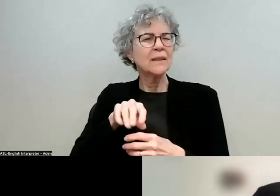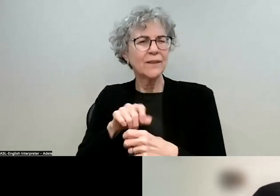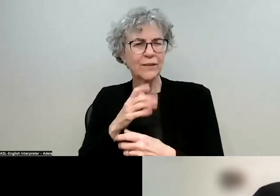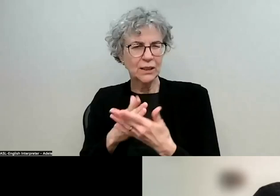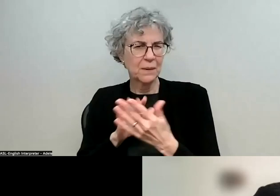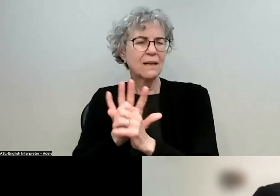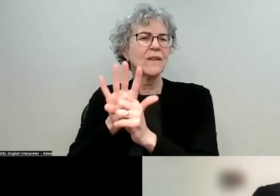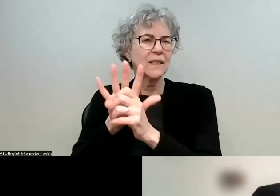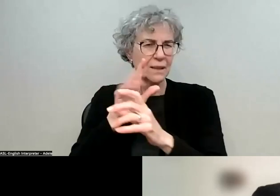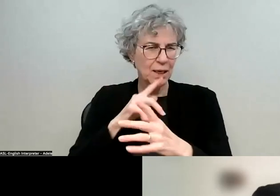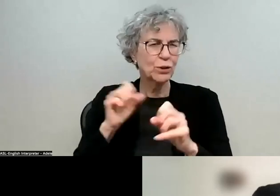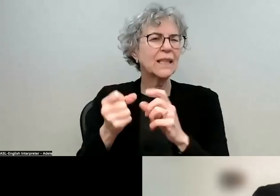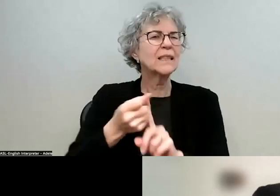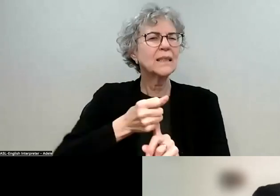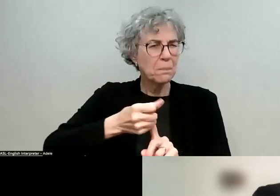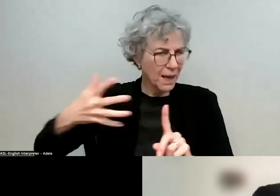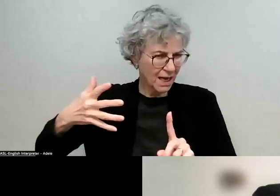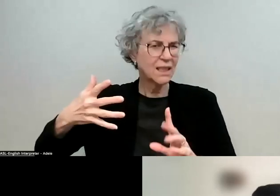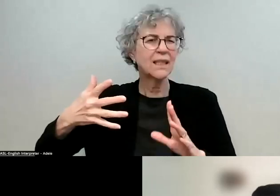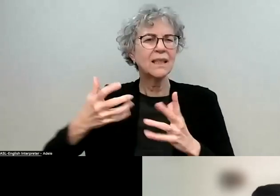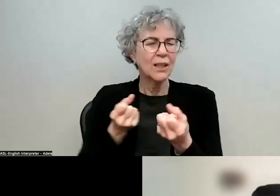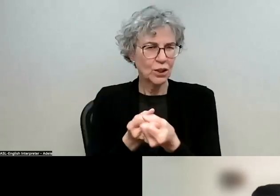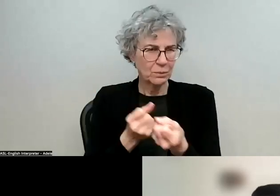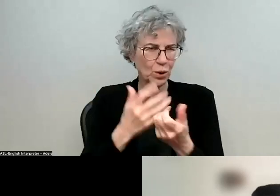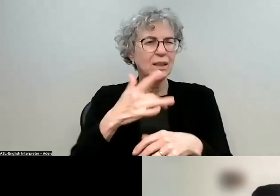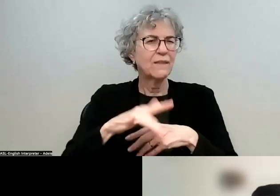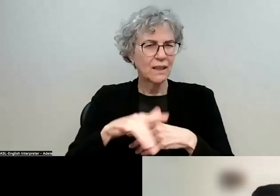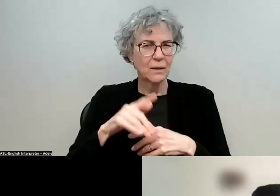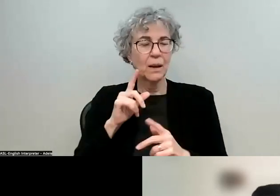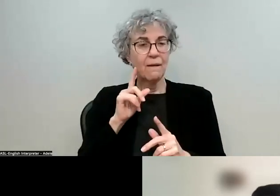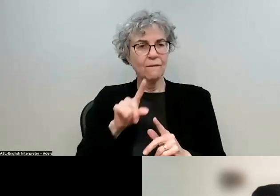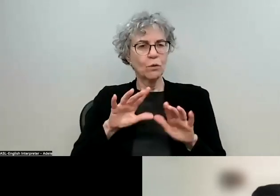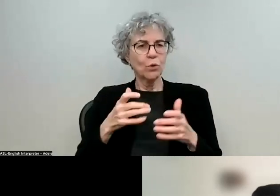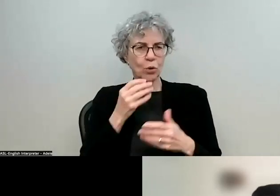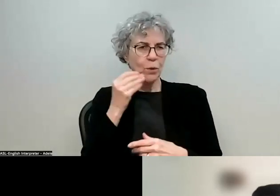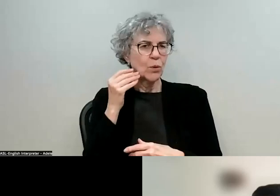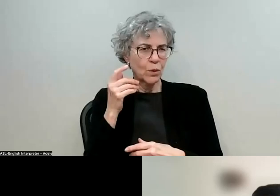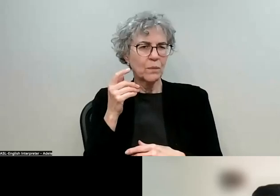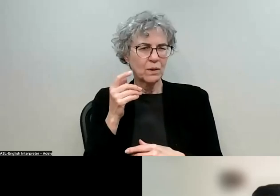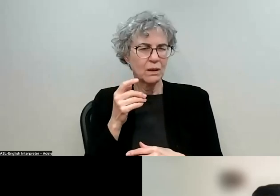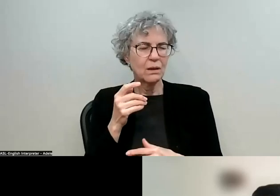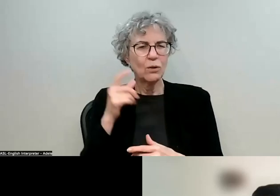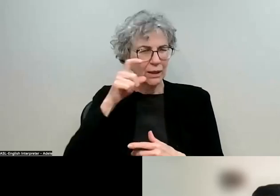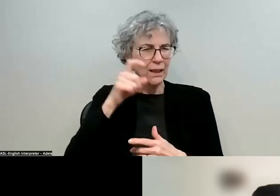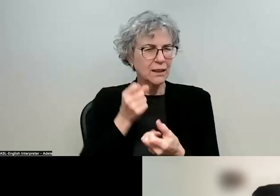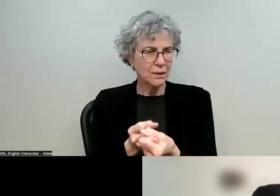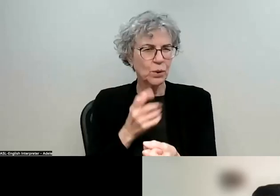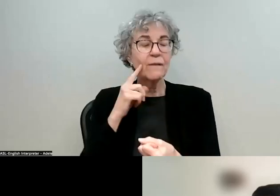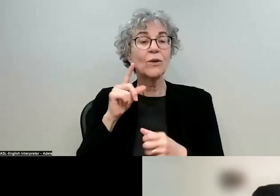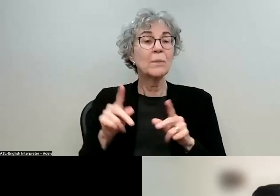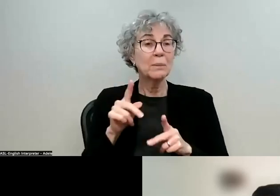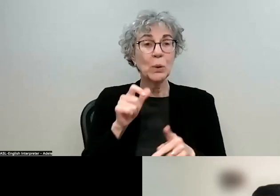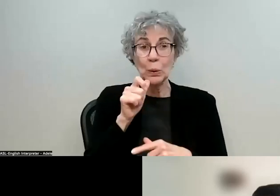around expanding the supports that are available residentially for individuals with a developmental